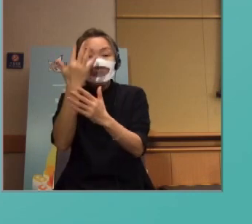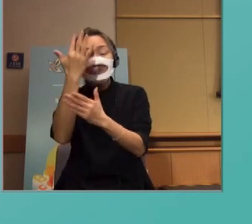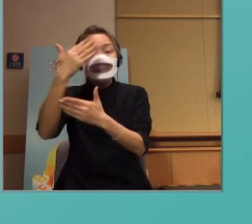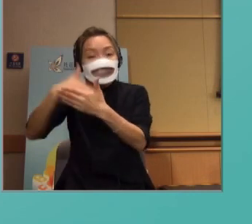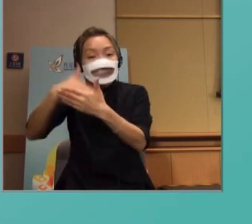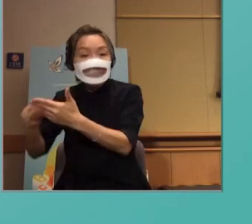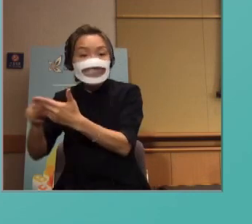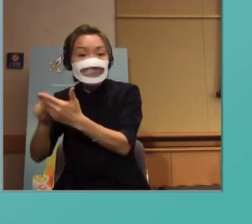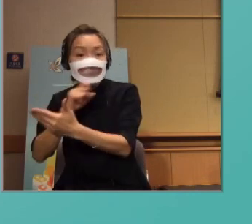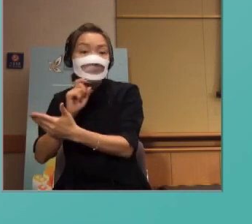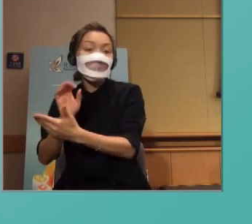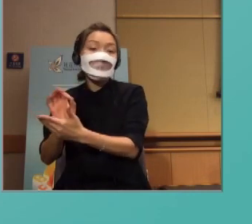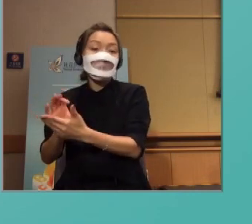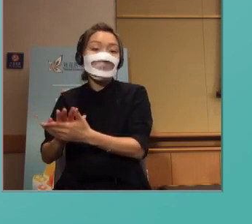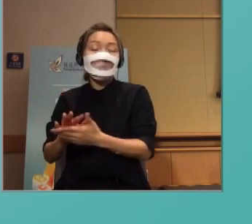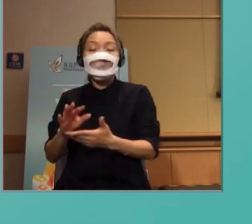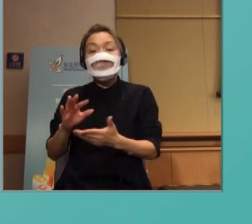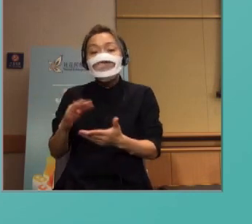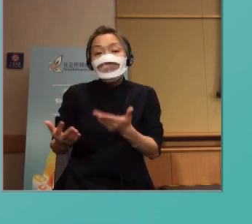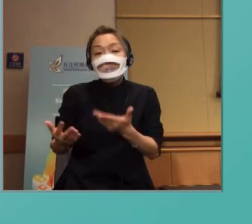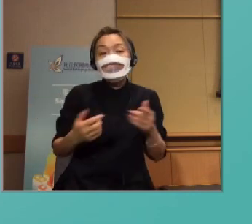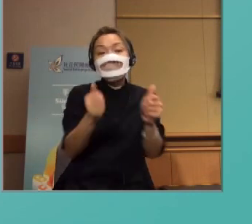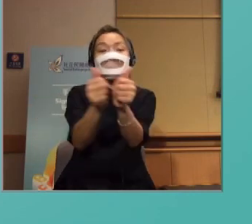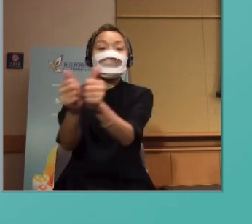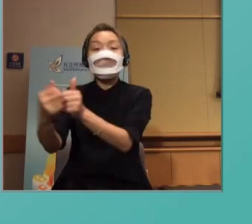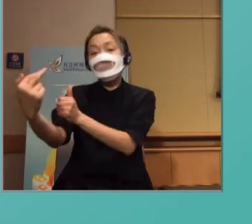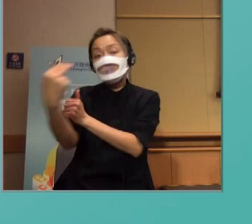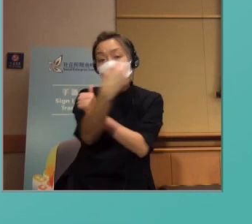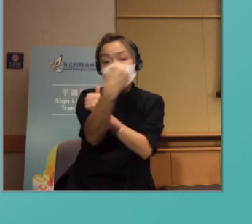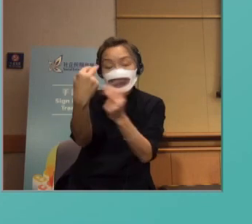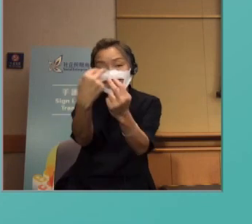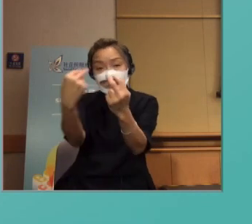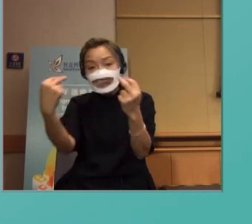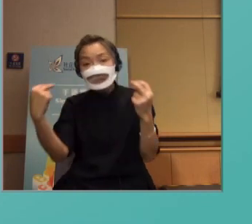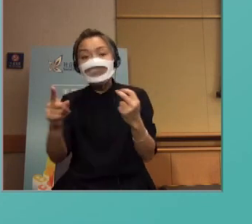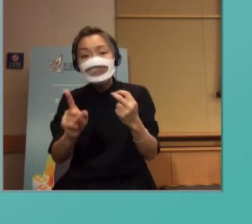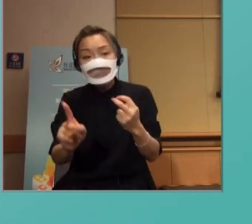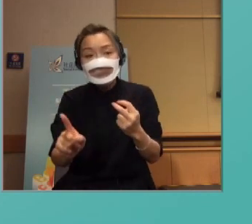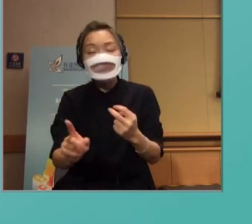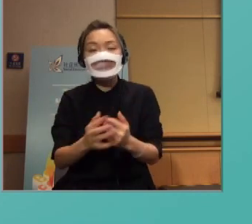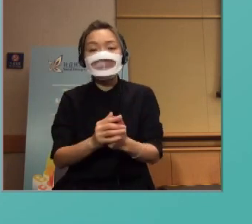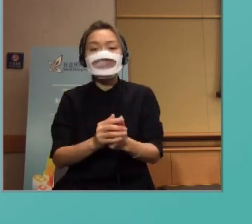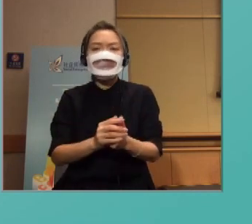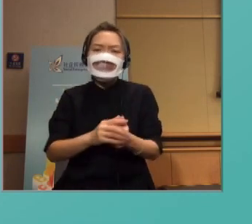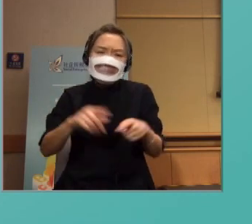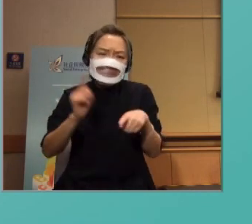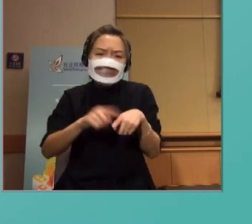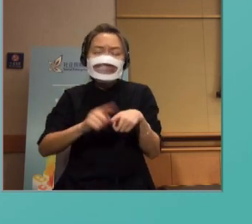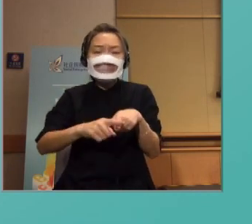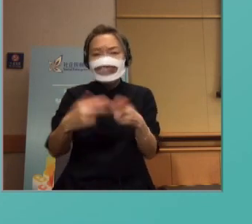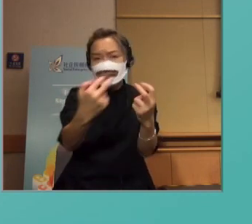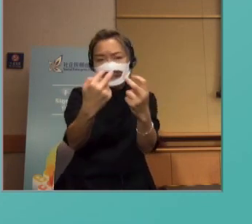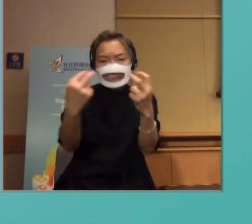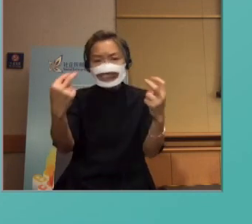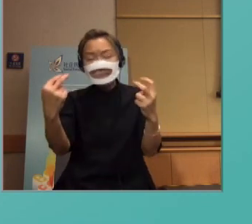aspect is actually the real reason you buy it. And the network effects embedded is a part of that. Is it famous? Who talks about it? What does it